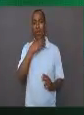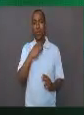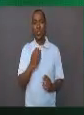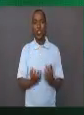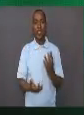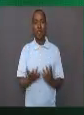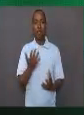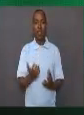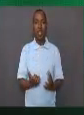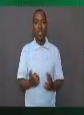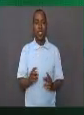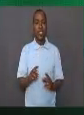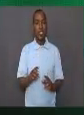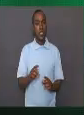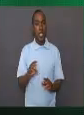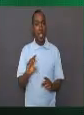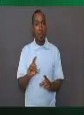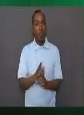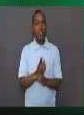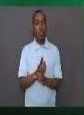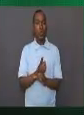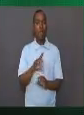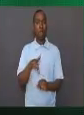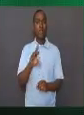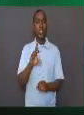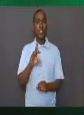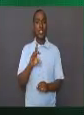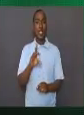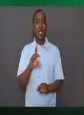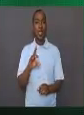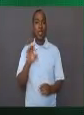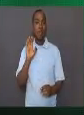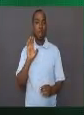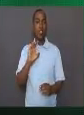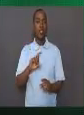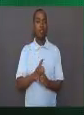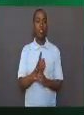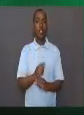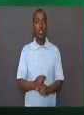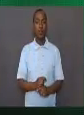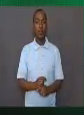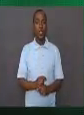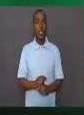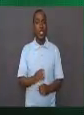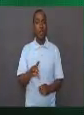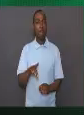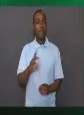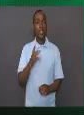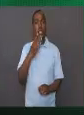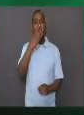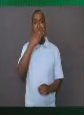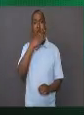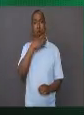a high-pressure steam. The higher the temperature, the more force